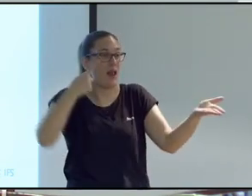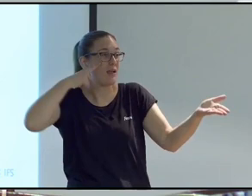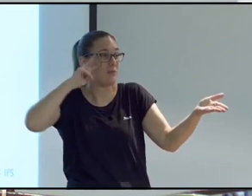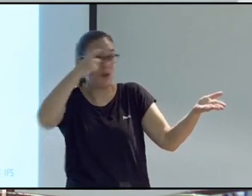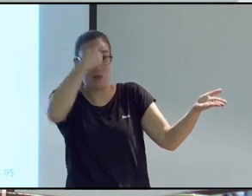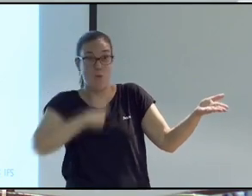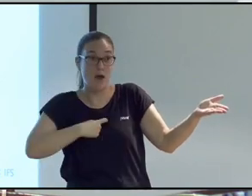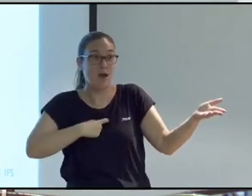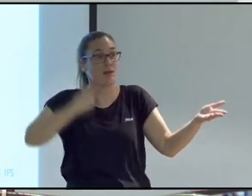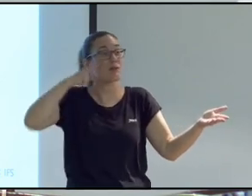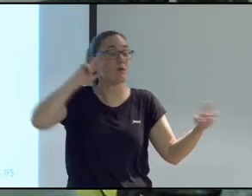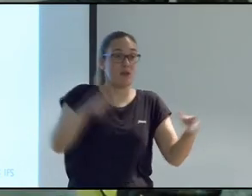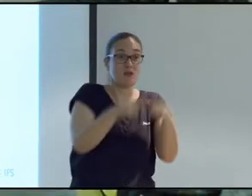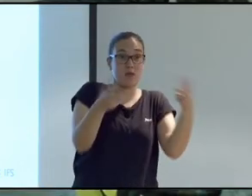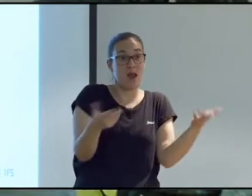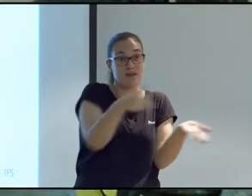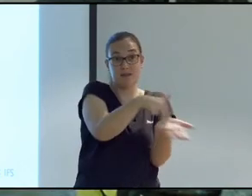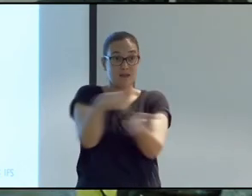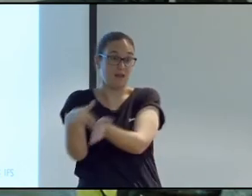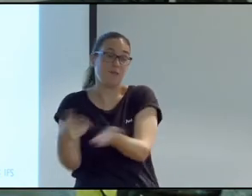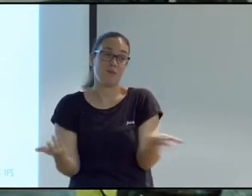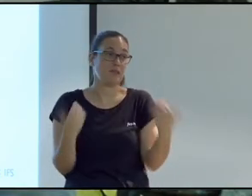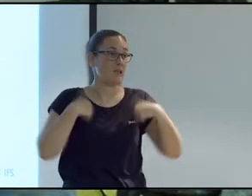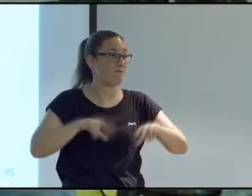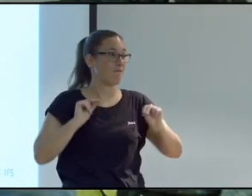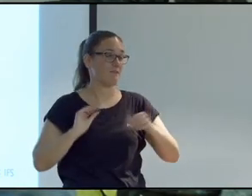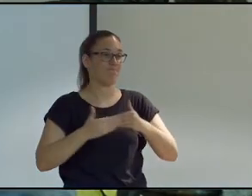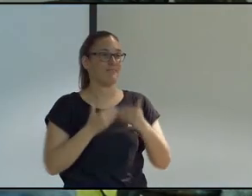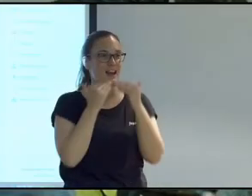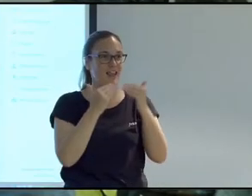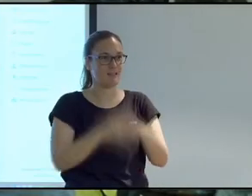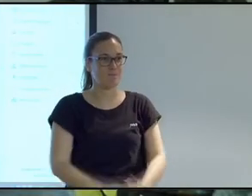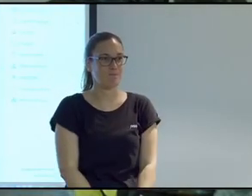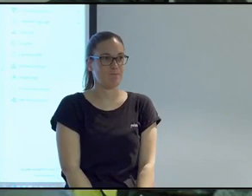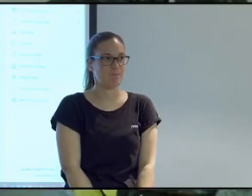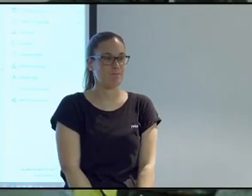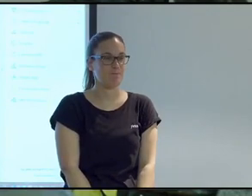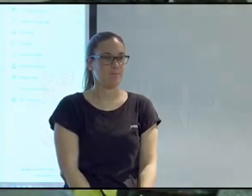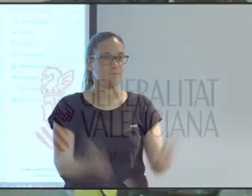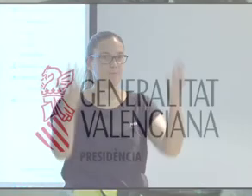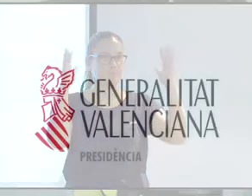of these dimensions of our human and social experiences. Thank you very much.